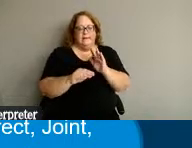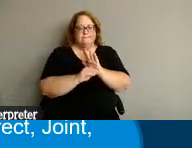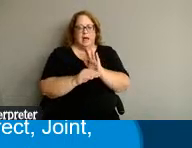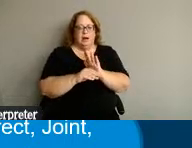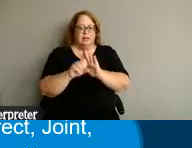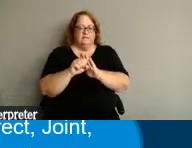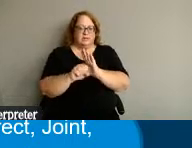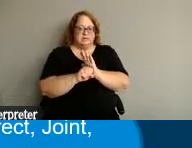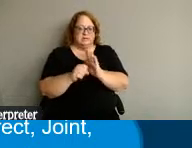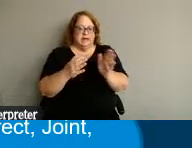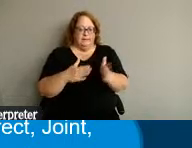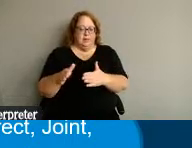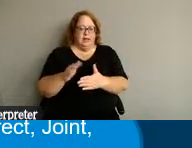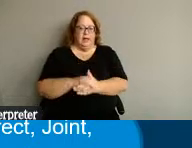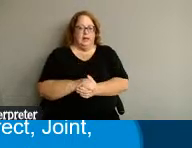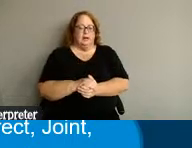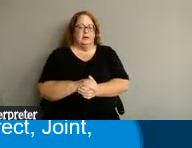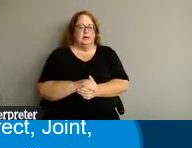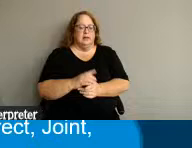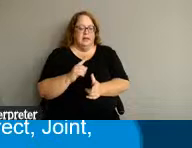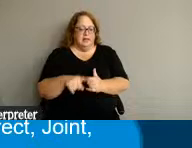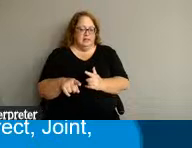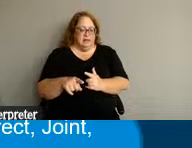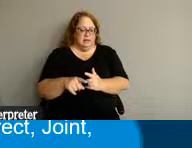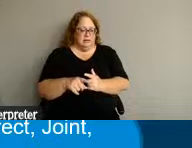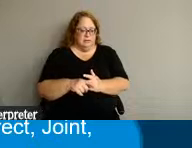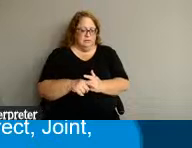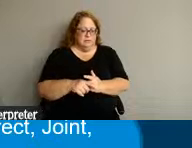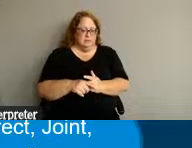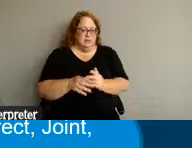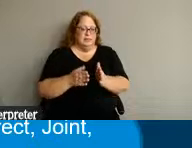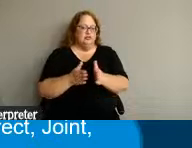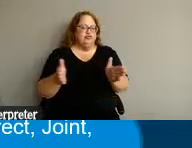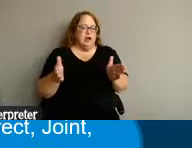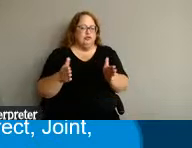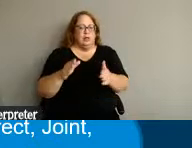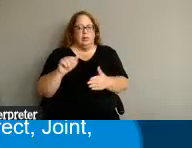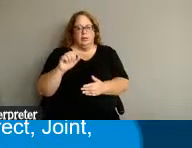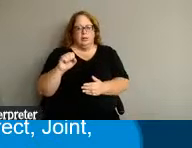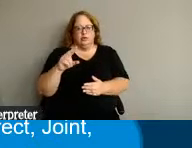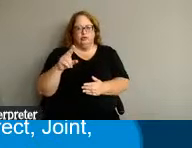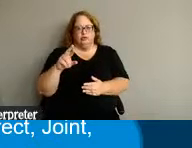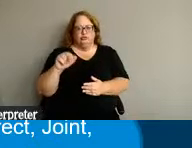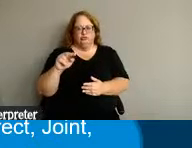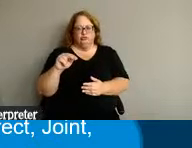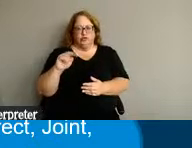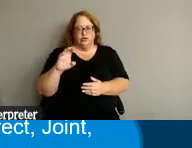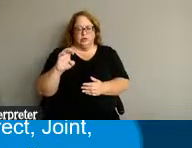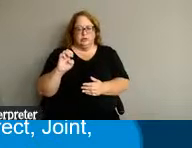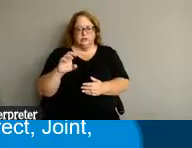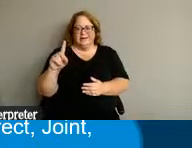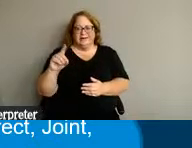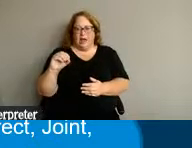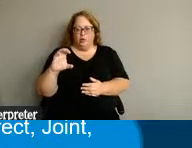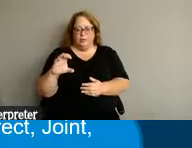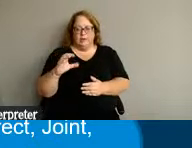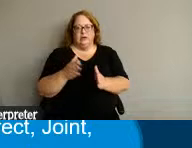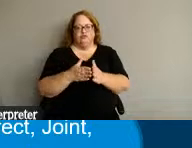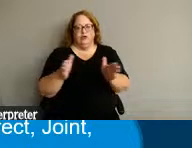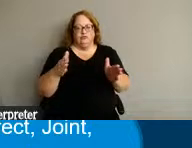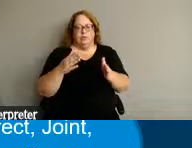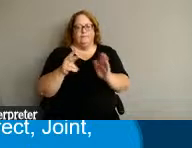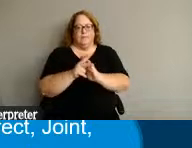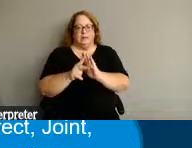state plan, followed by then the general assurance document and district policies and procedures. This is where it gets down to the local